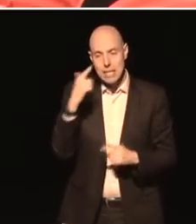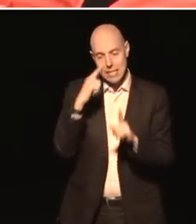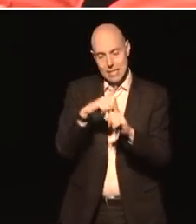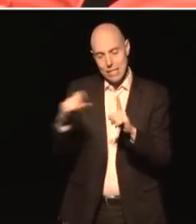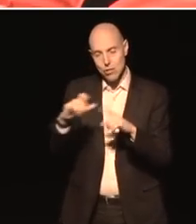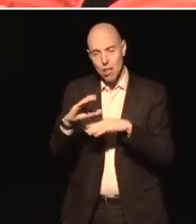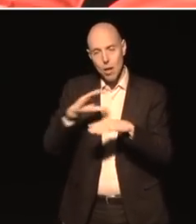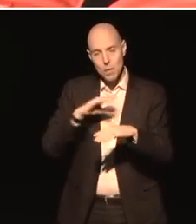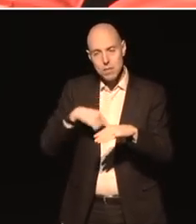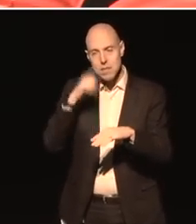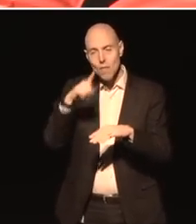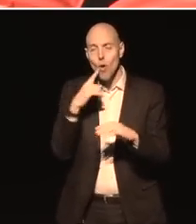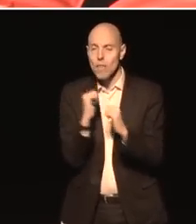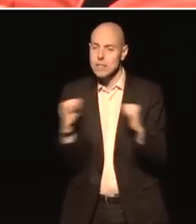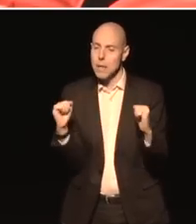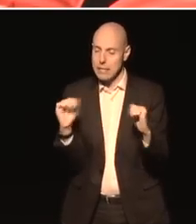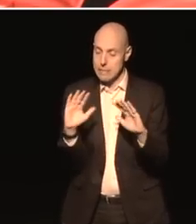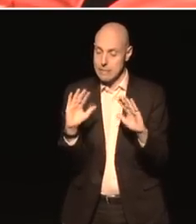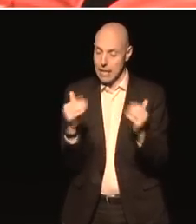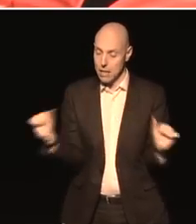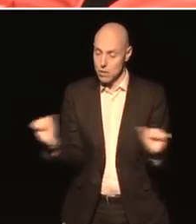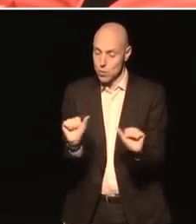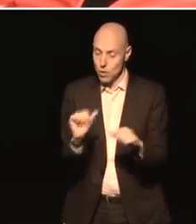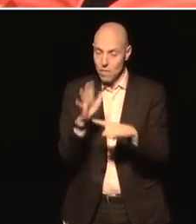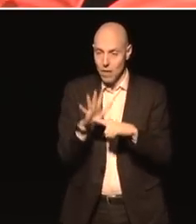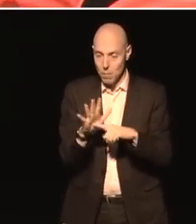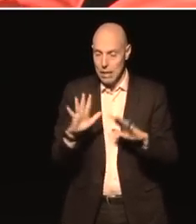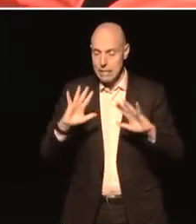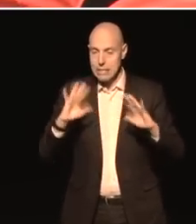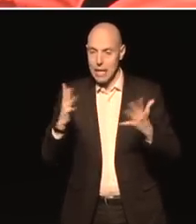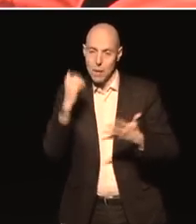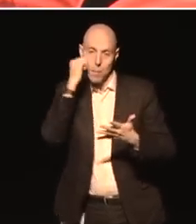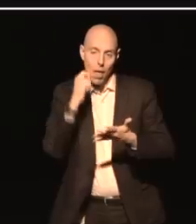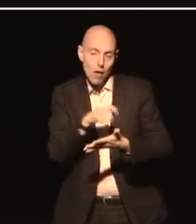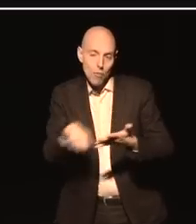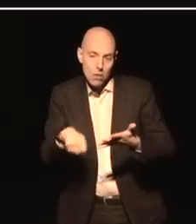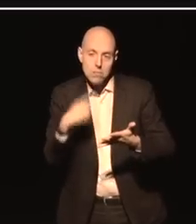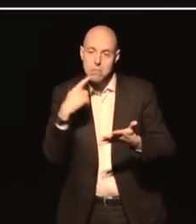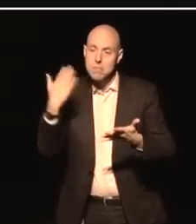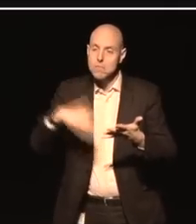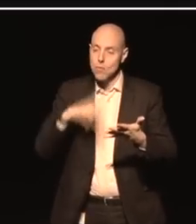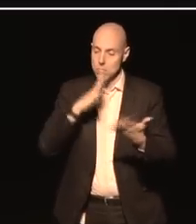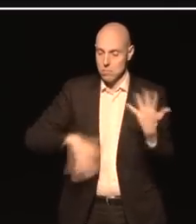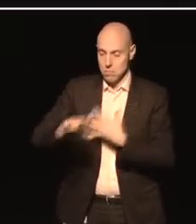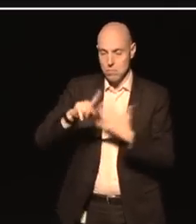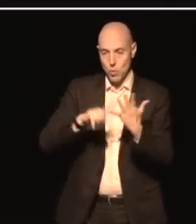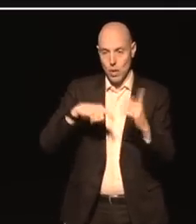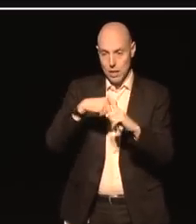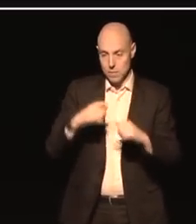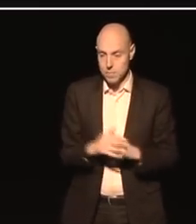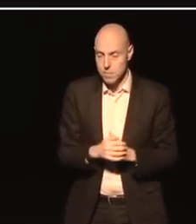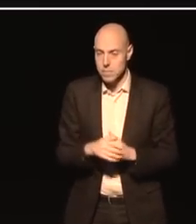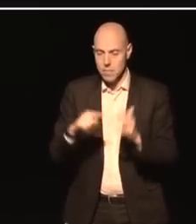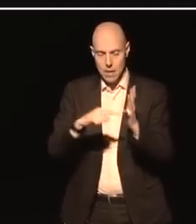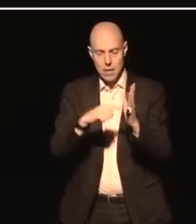The Space. It was 10 short films written by 10 black writers from across the UK. Tamara